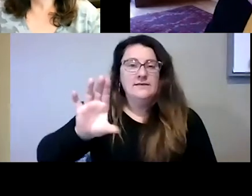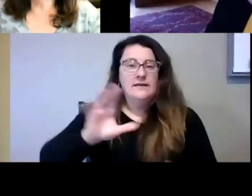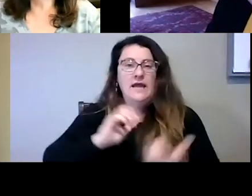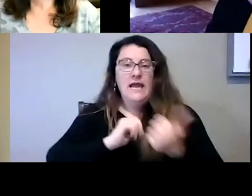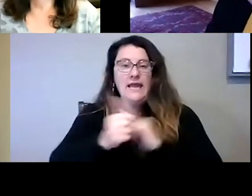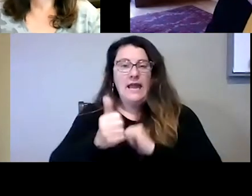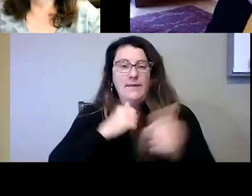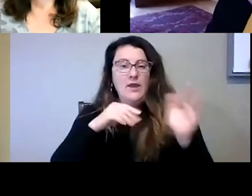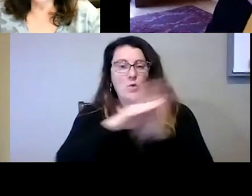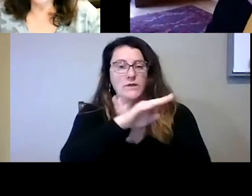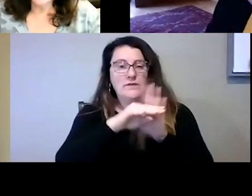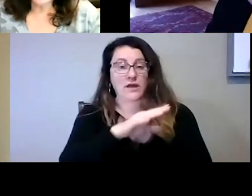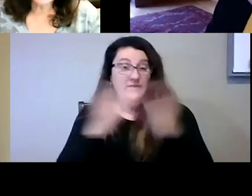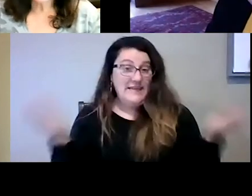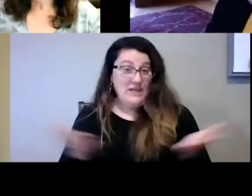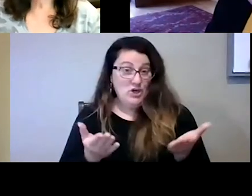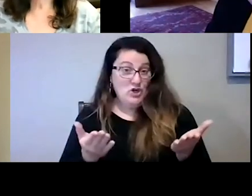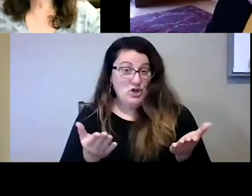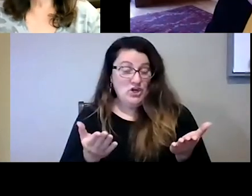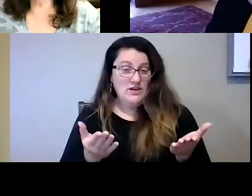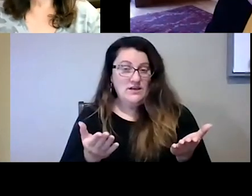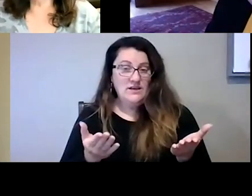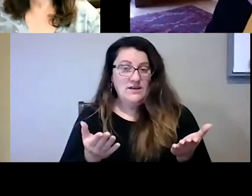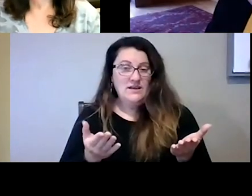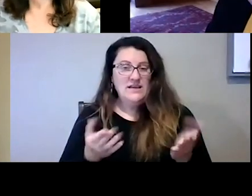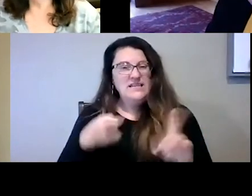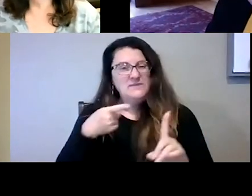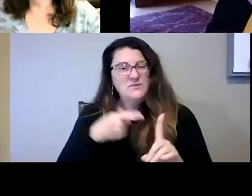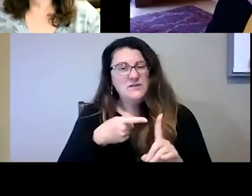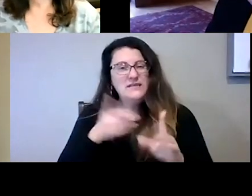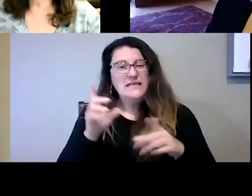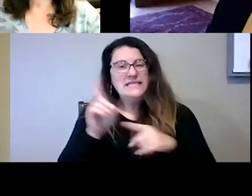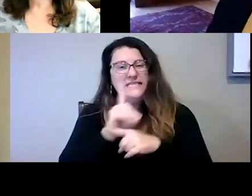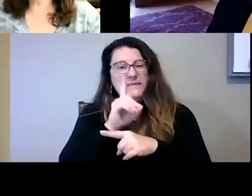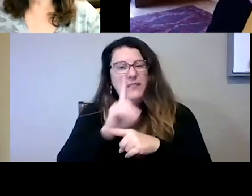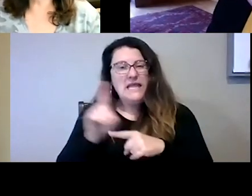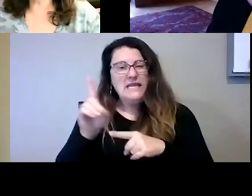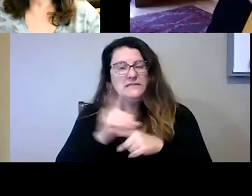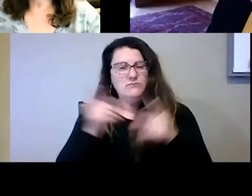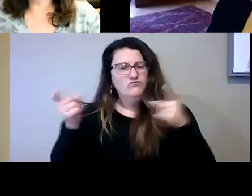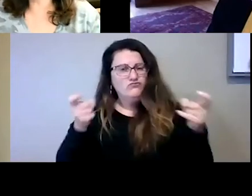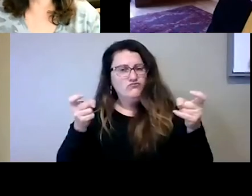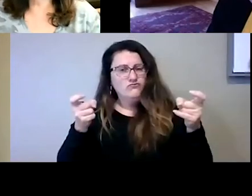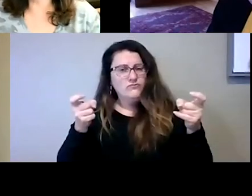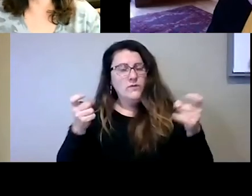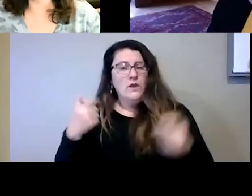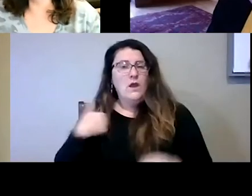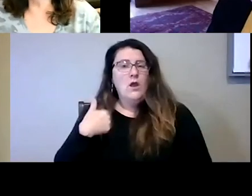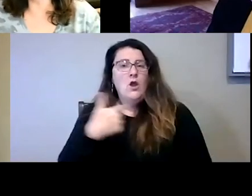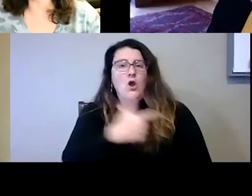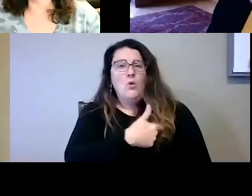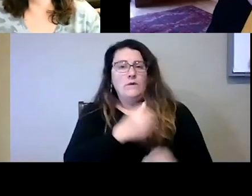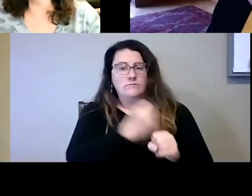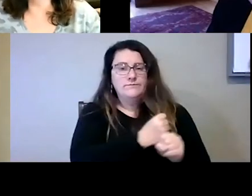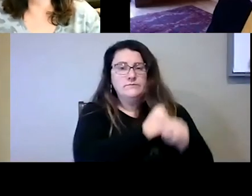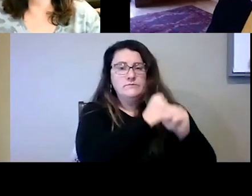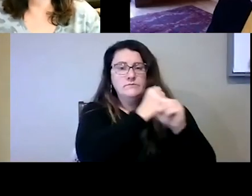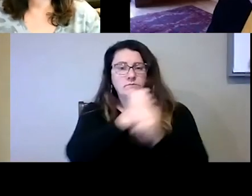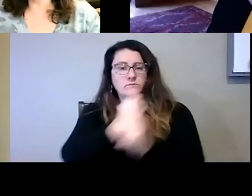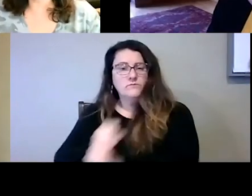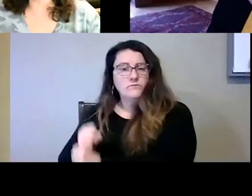that we develop at Unite Here is because there's a certain discipline, right? It's like we're all going to row in the same